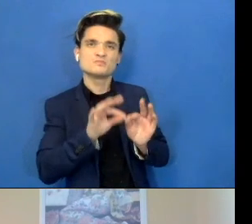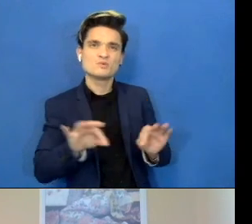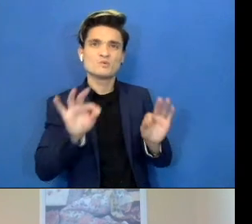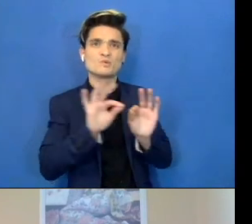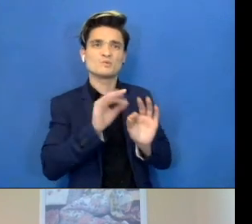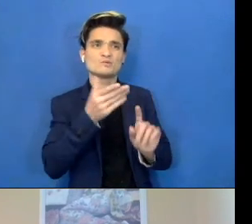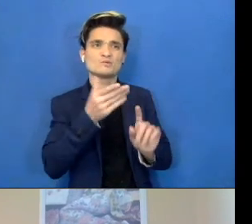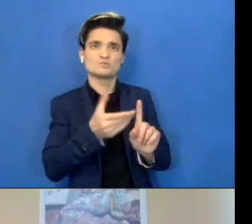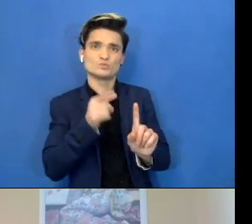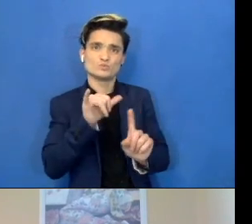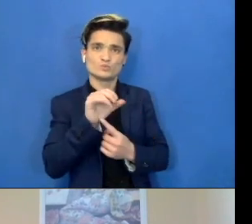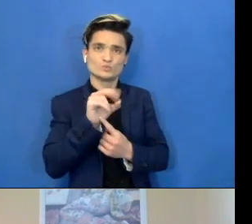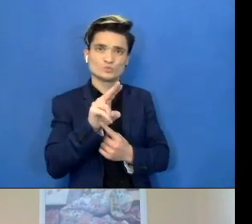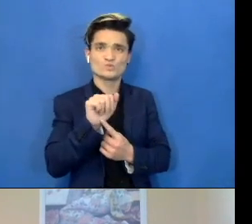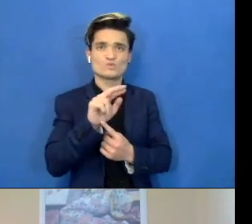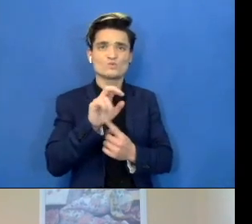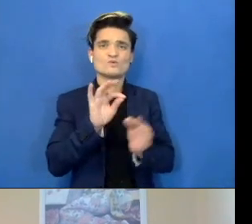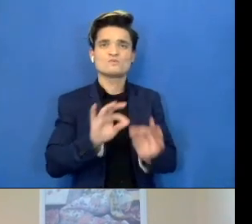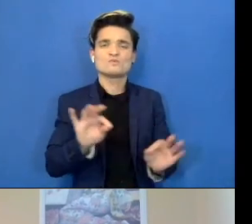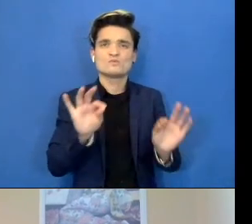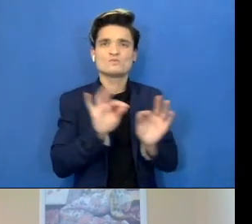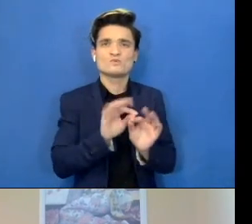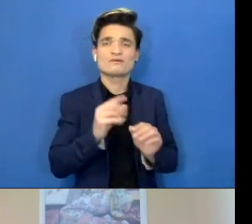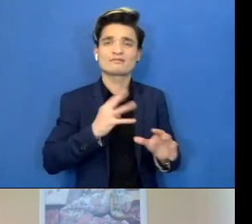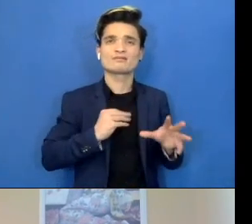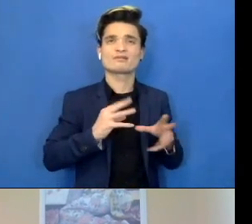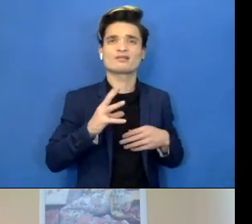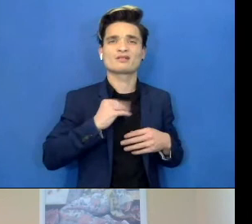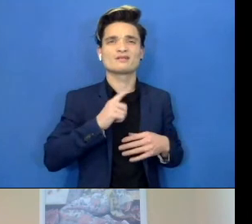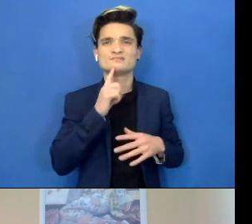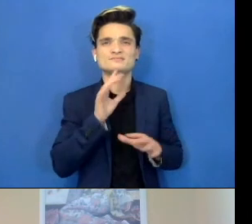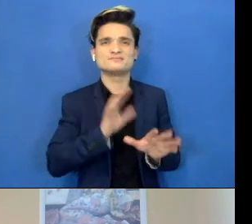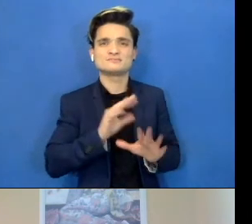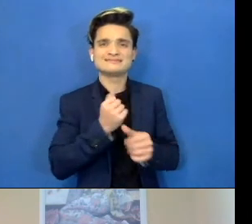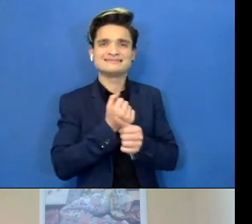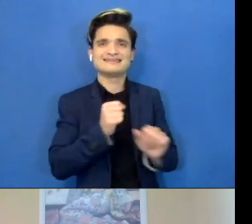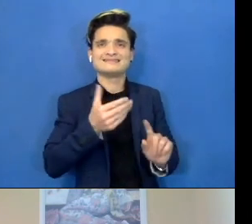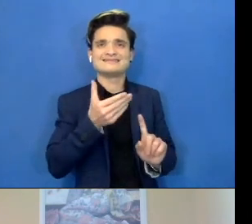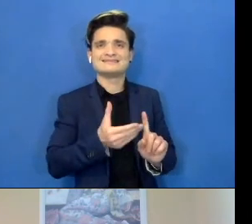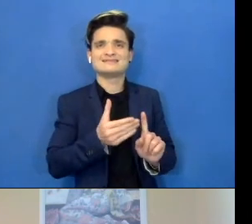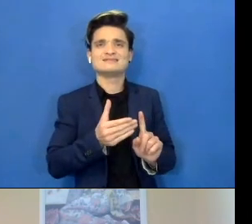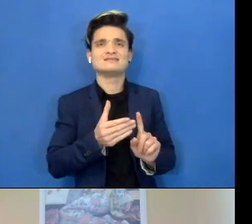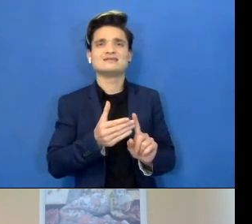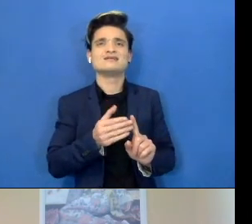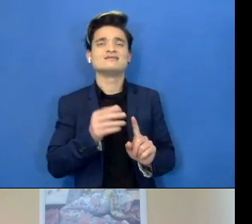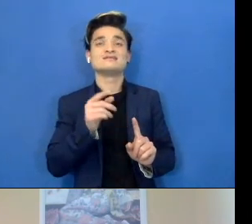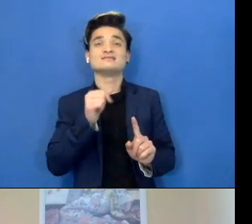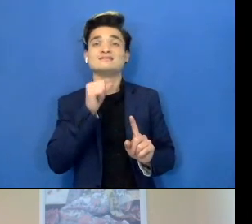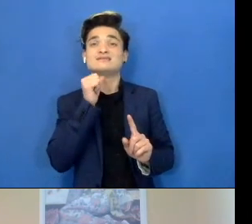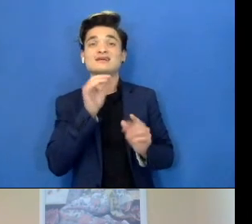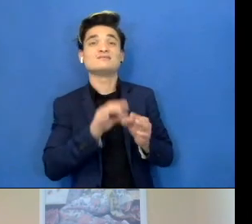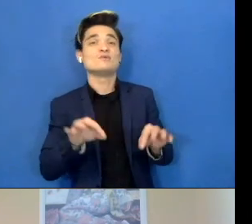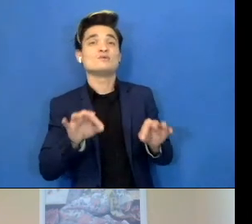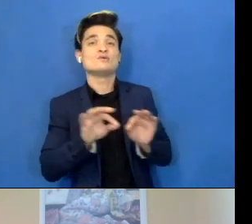what the situation is, no scene is more important than your mental and physical well-being. So get out of it, and then we'll build it into the